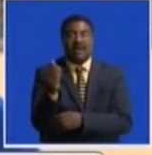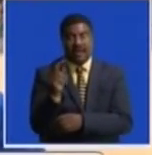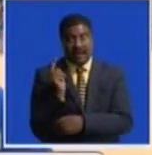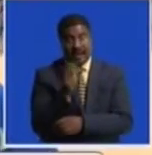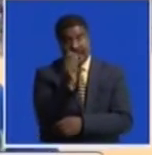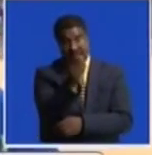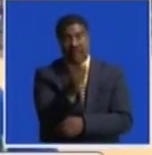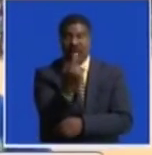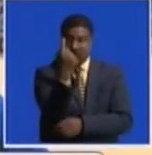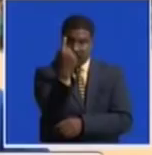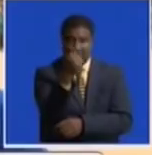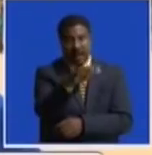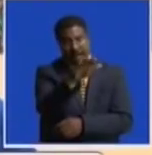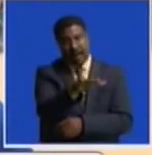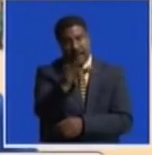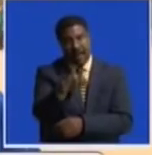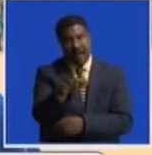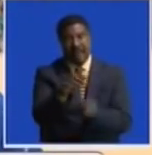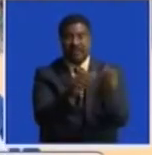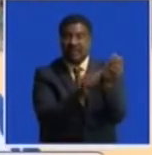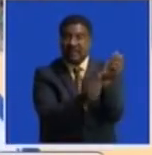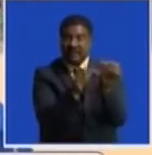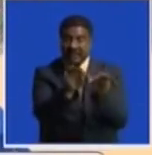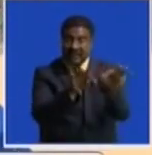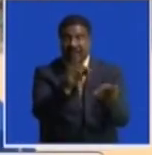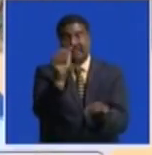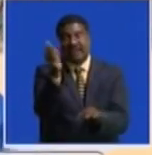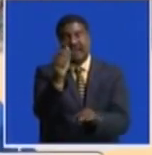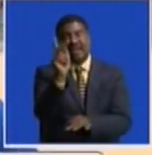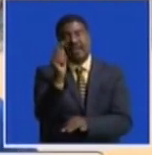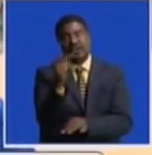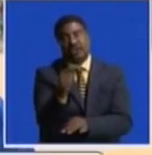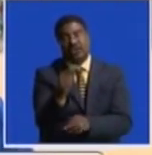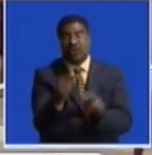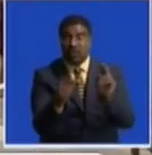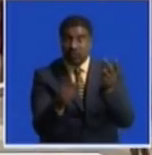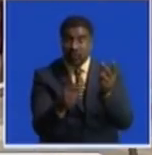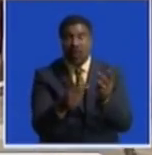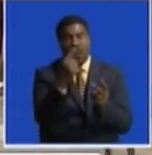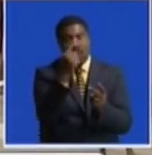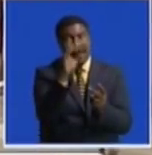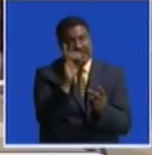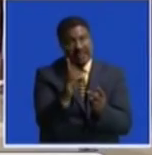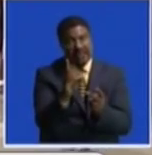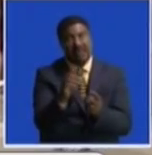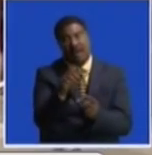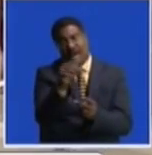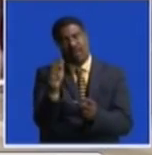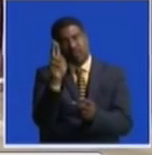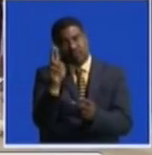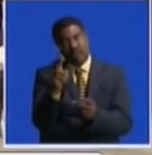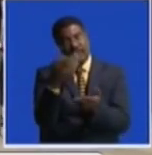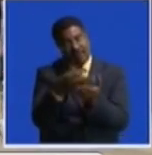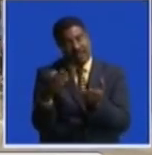one pocket of seed, 10 kg, and 1 urea. And Chama District Commissioner